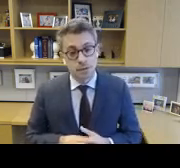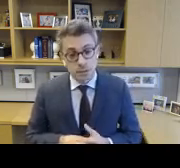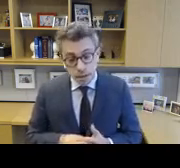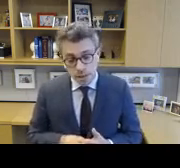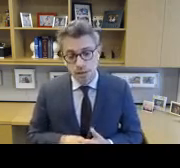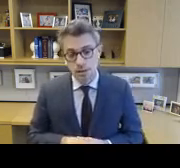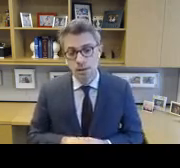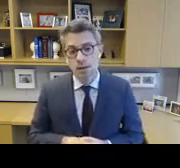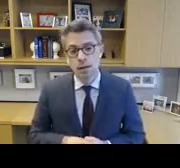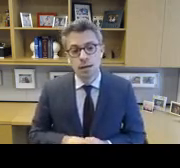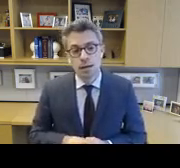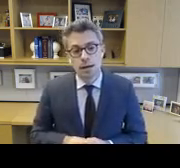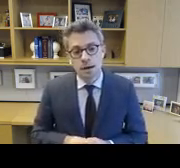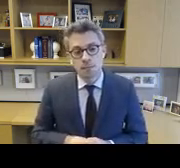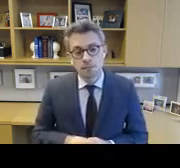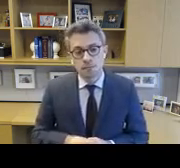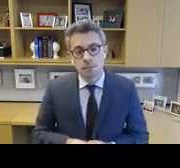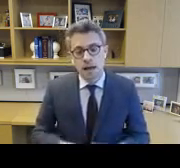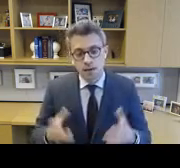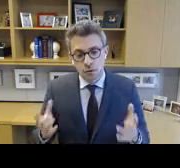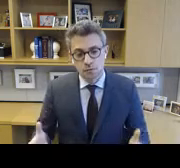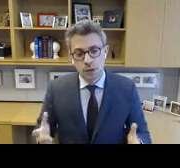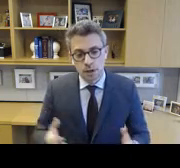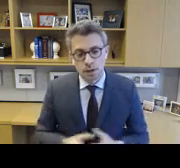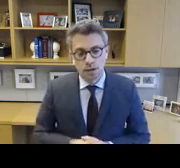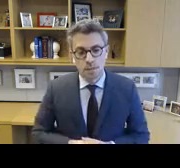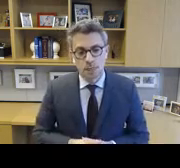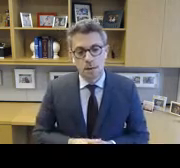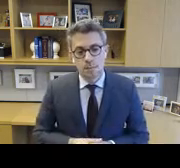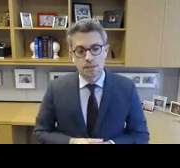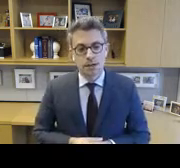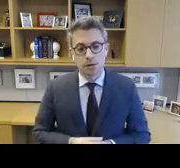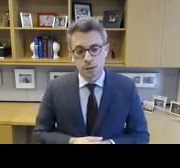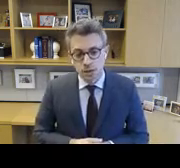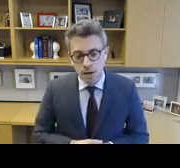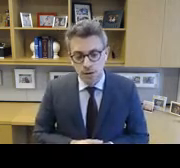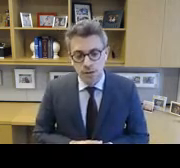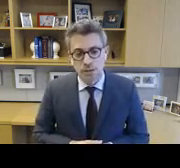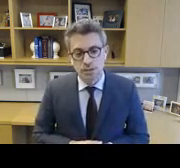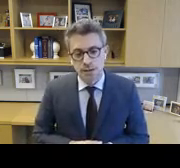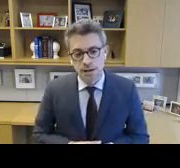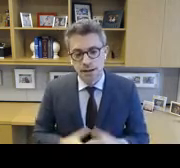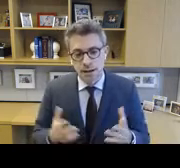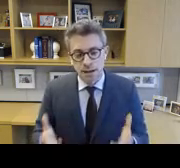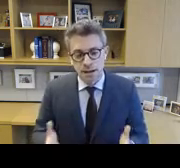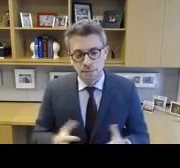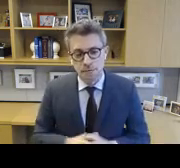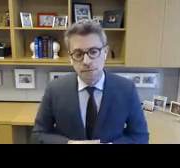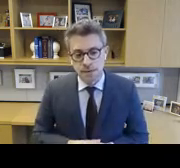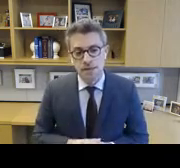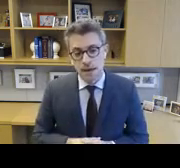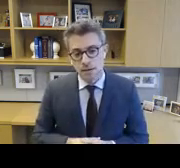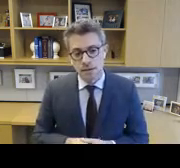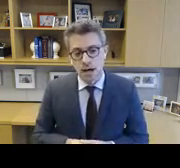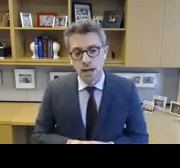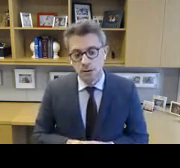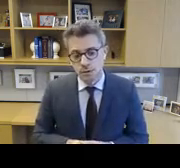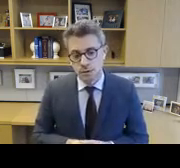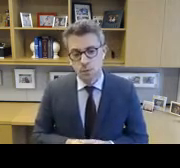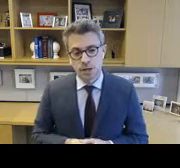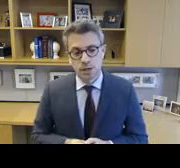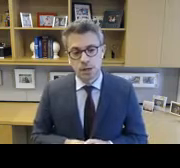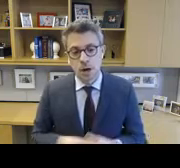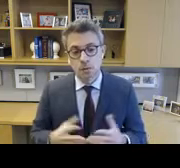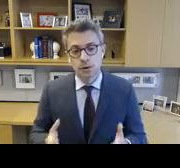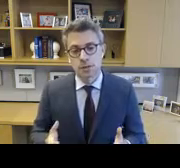intern stipend. And if you're feeling particularly generous today, for $10,000,